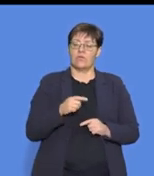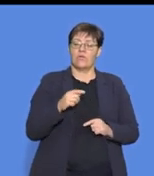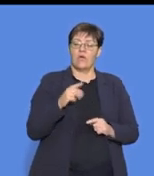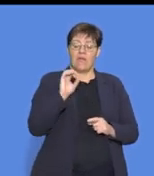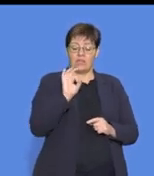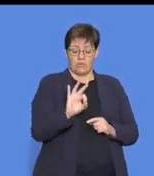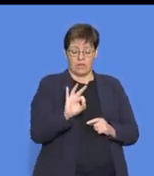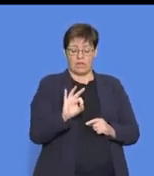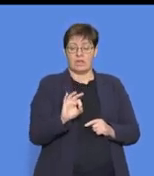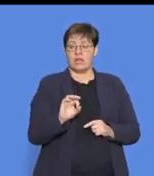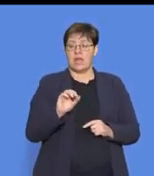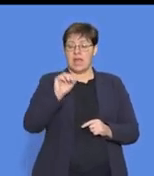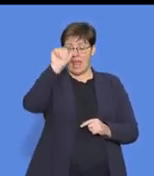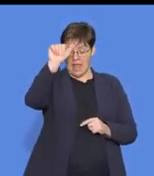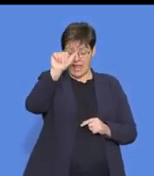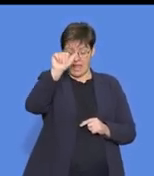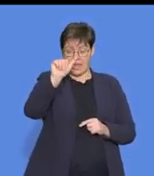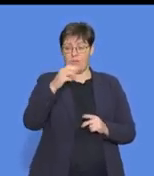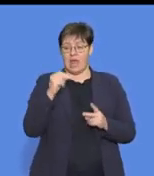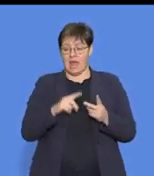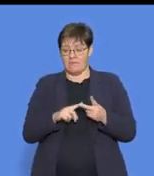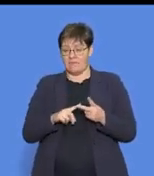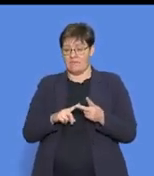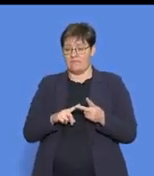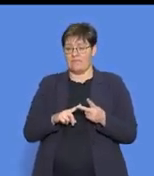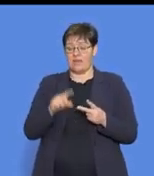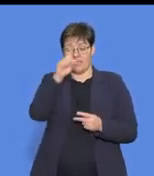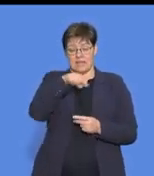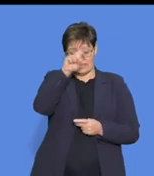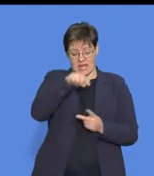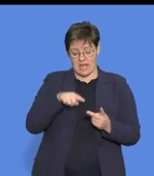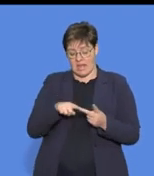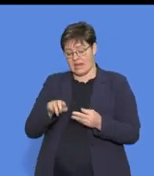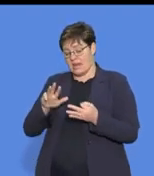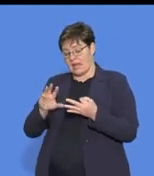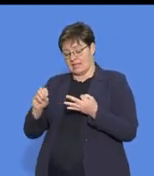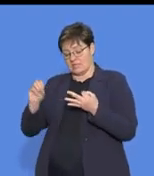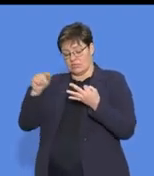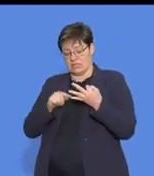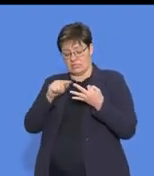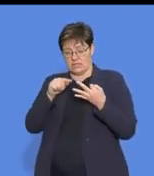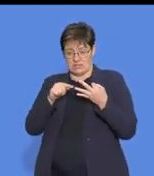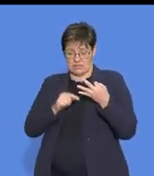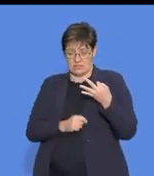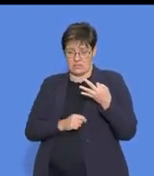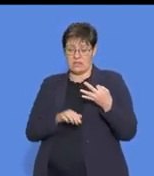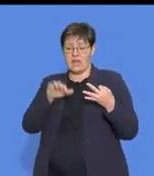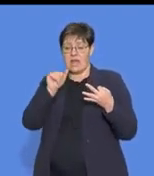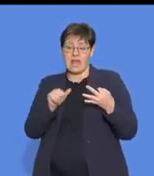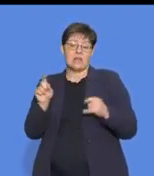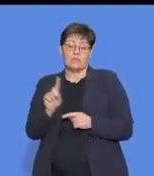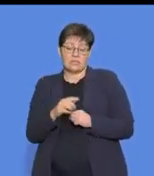being theta. So we've got three angles. We've got angle A, we've got theta, and we've got 90 degrees, which means